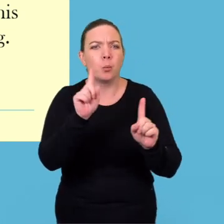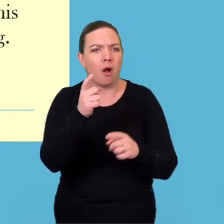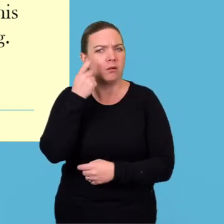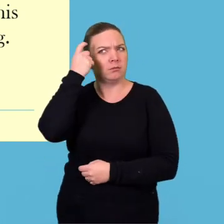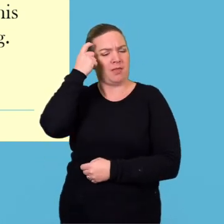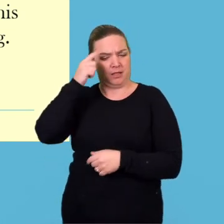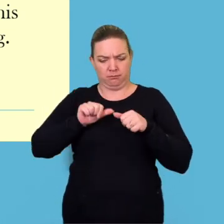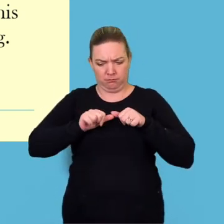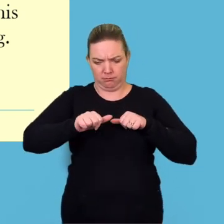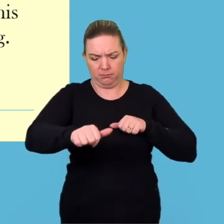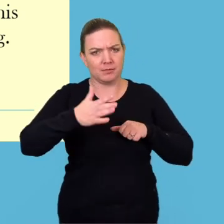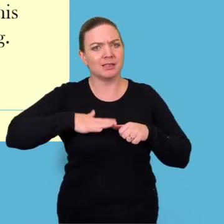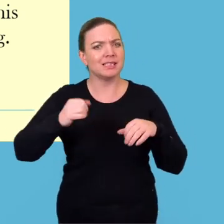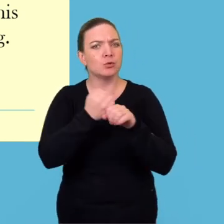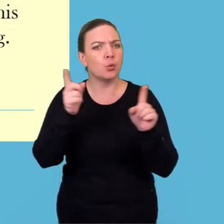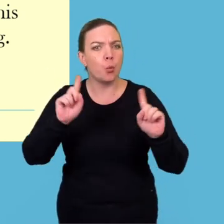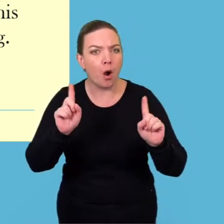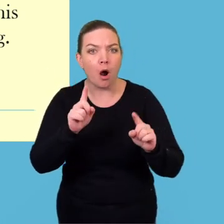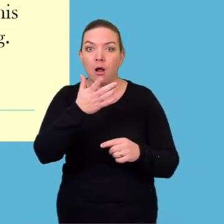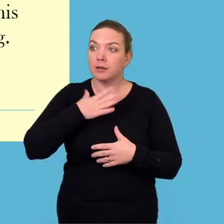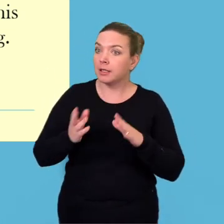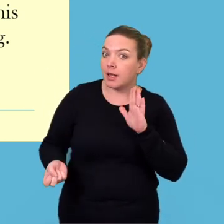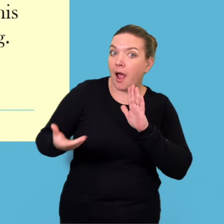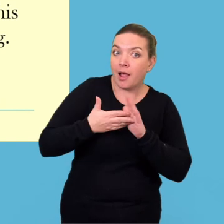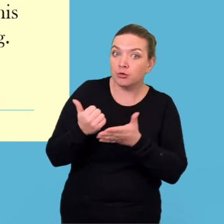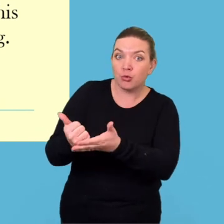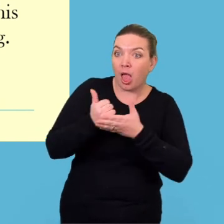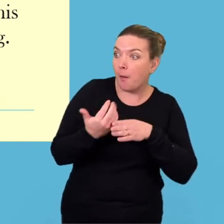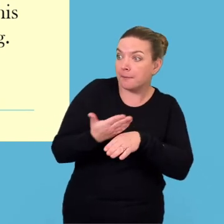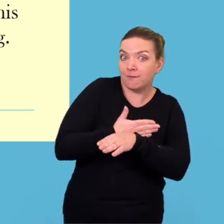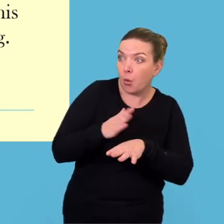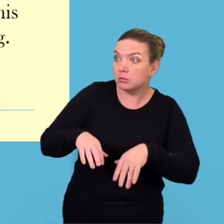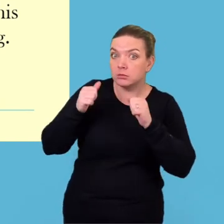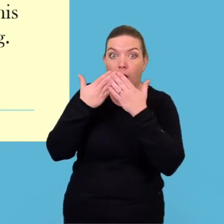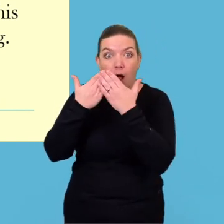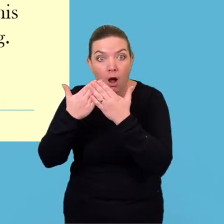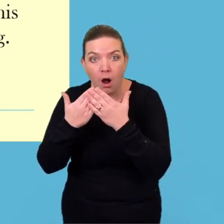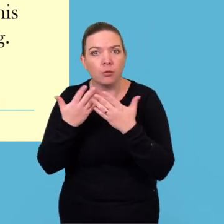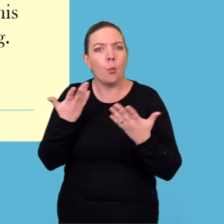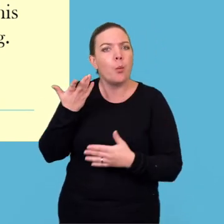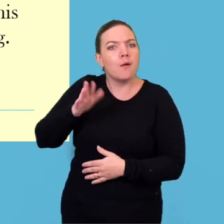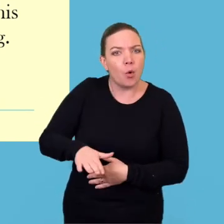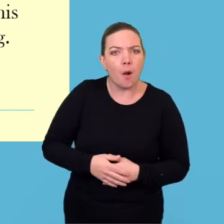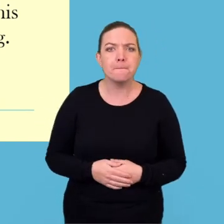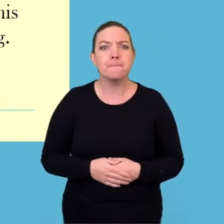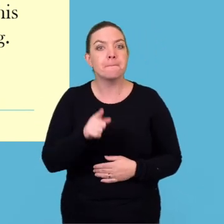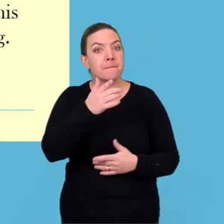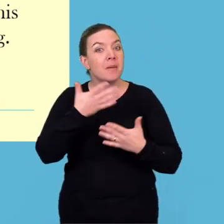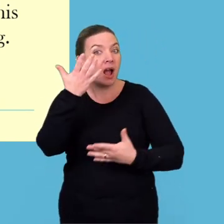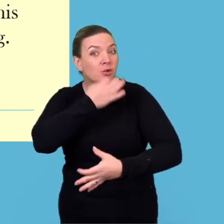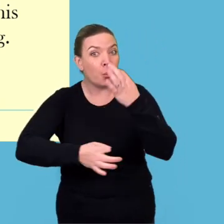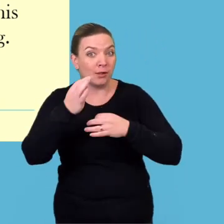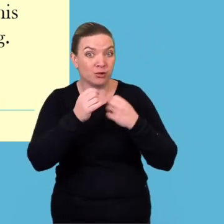I would encourage you to think about what you need to do now, if there's any further help that you need before you start, and where